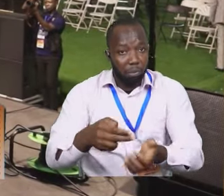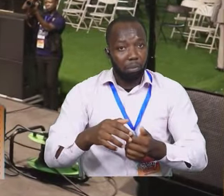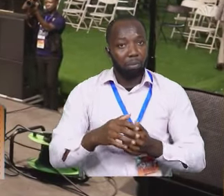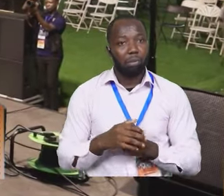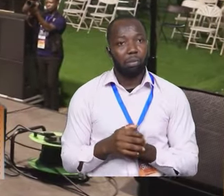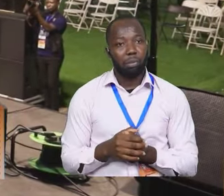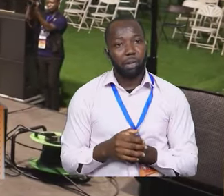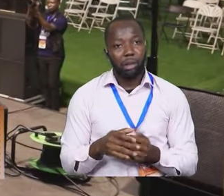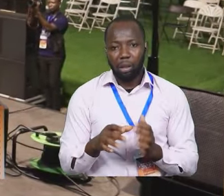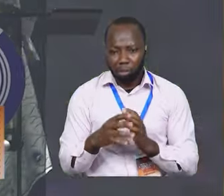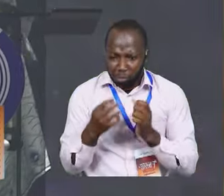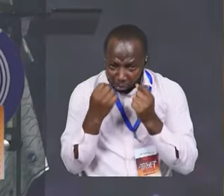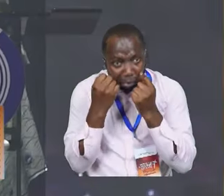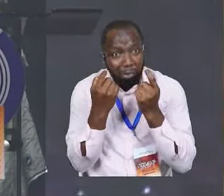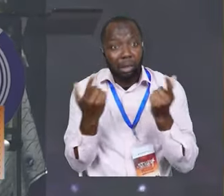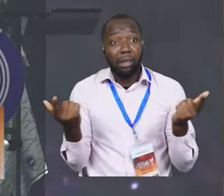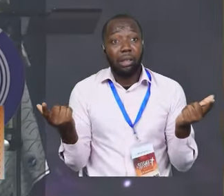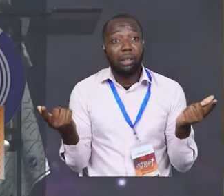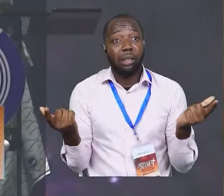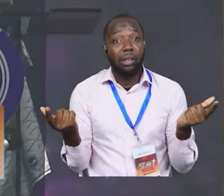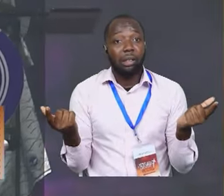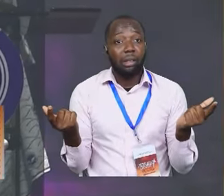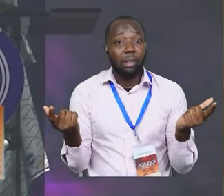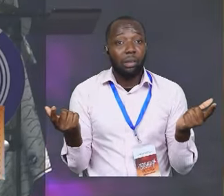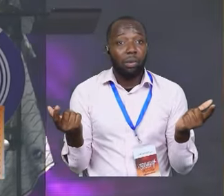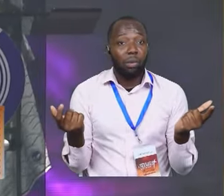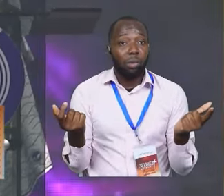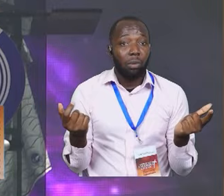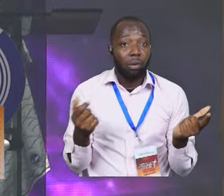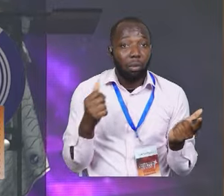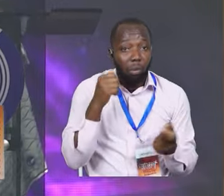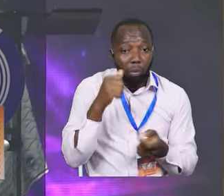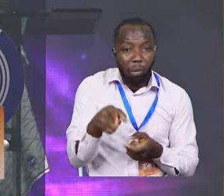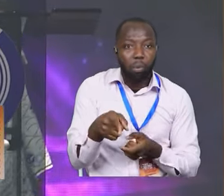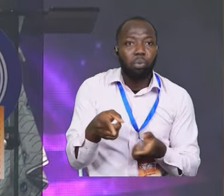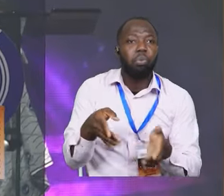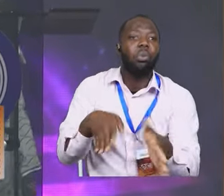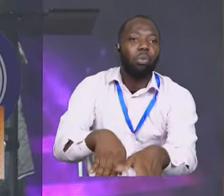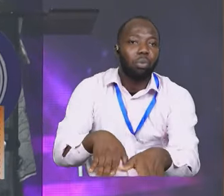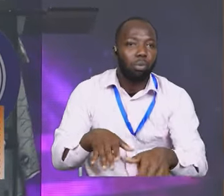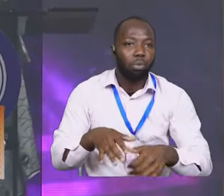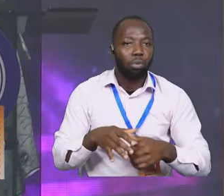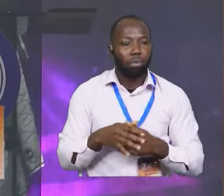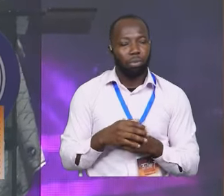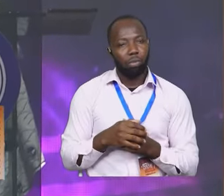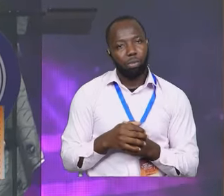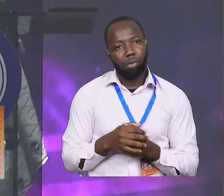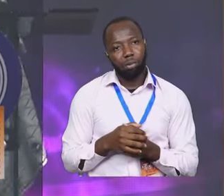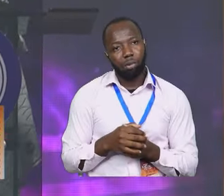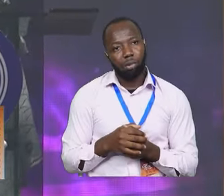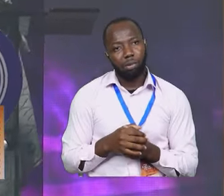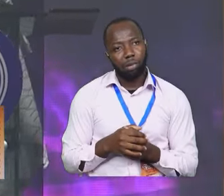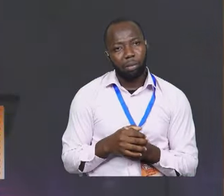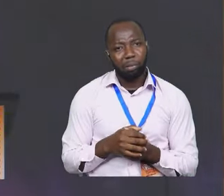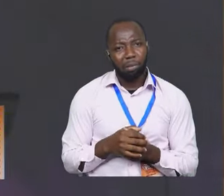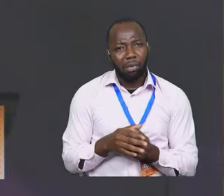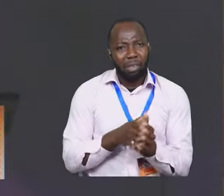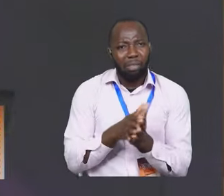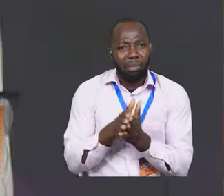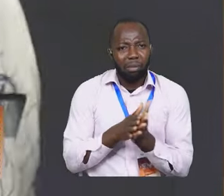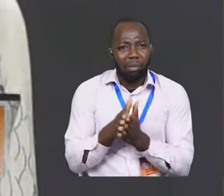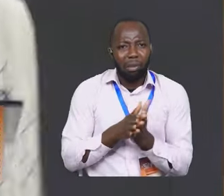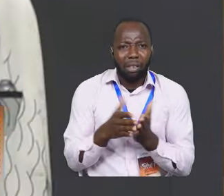collapsing. Before we realized, no, that person was dead.